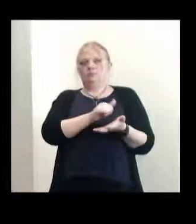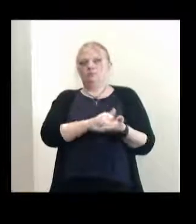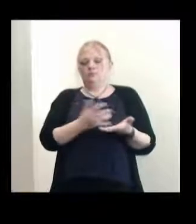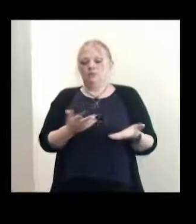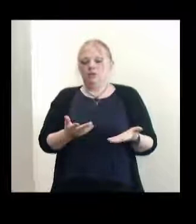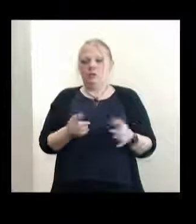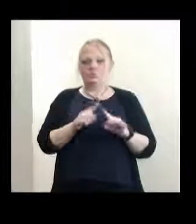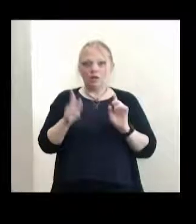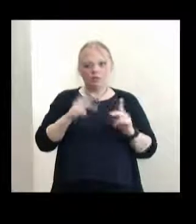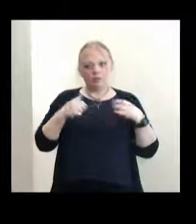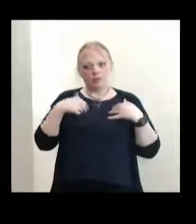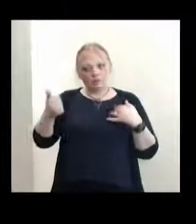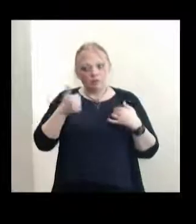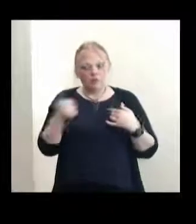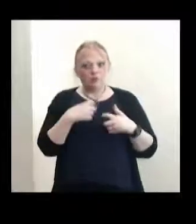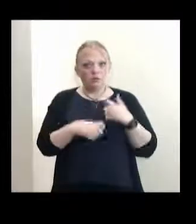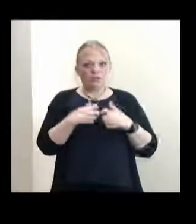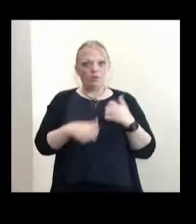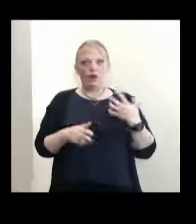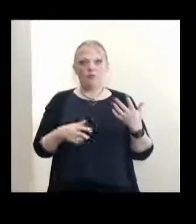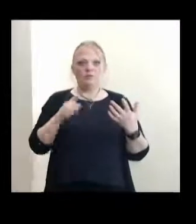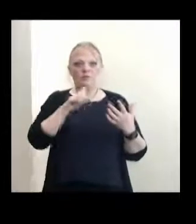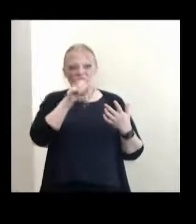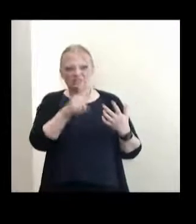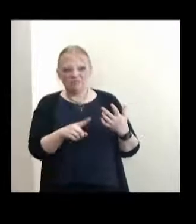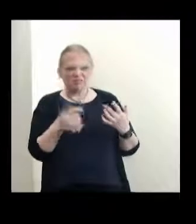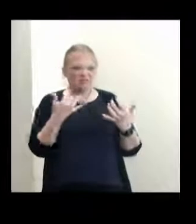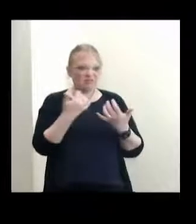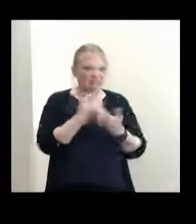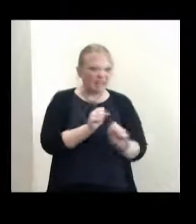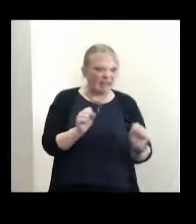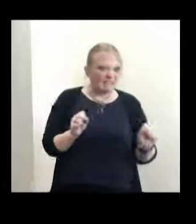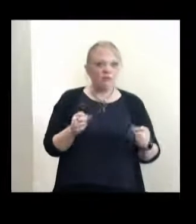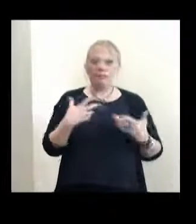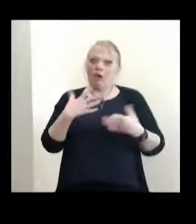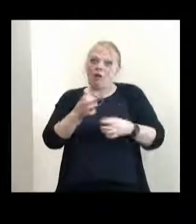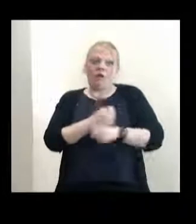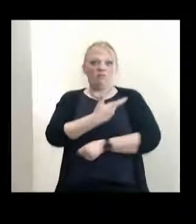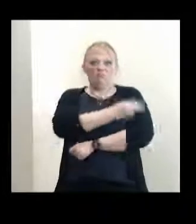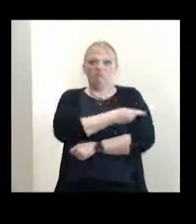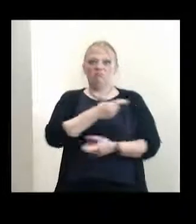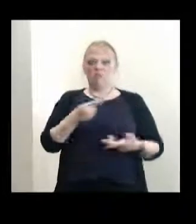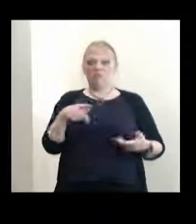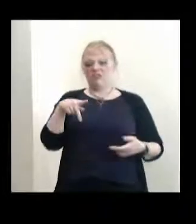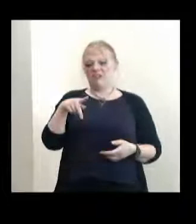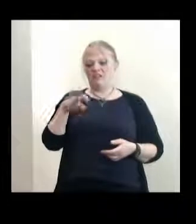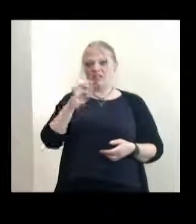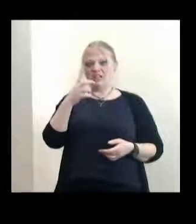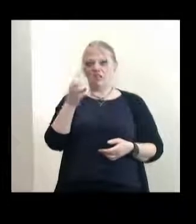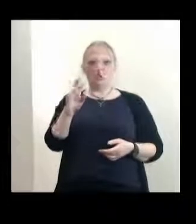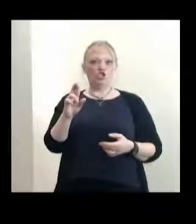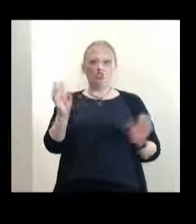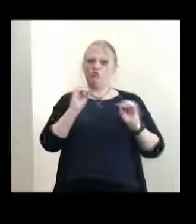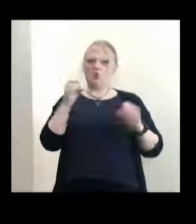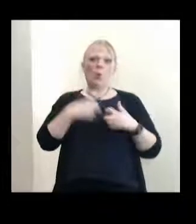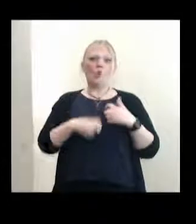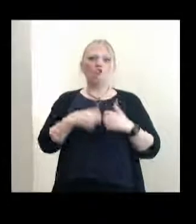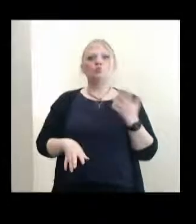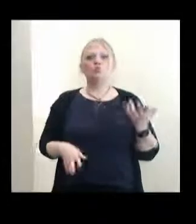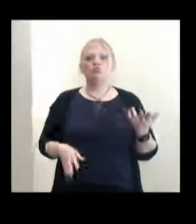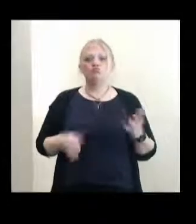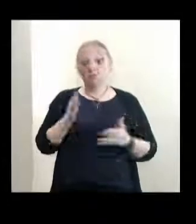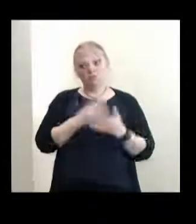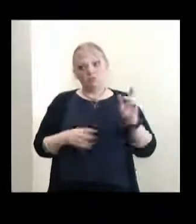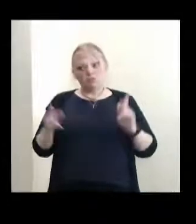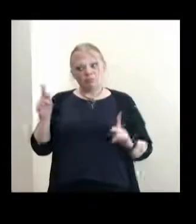issues. Some folks have questions as to whether the vaccines are safe. I got my vaccine, I got the Pfizer vaccine, no issues. Some people